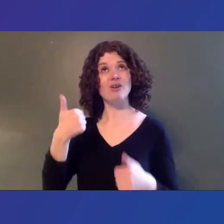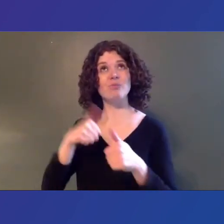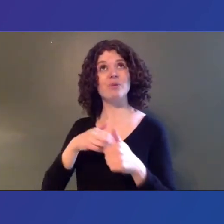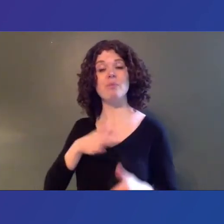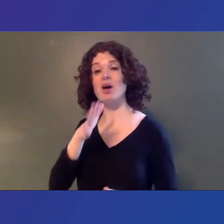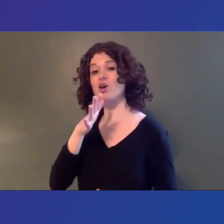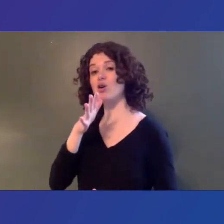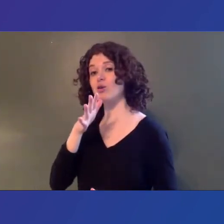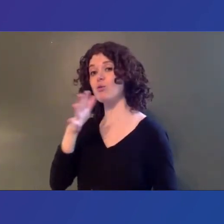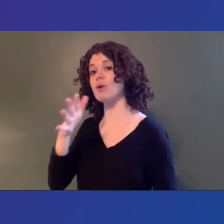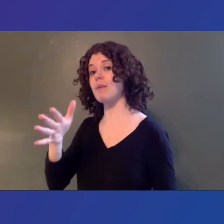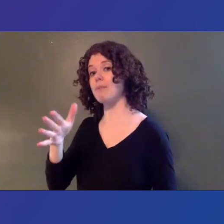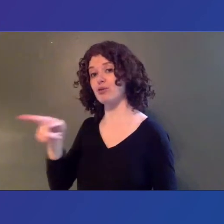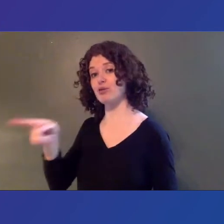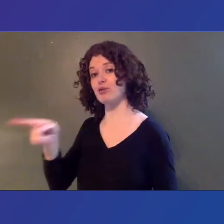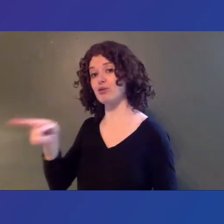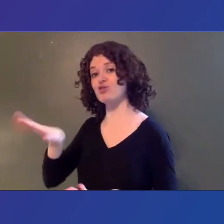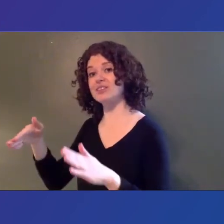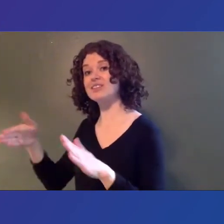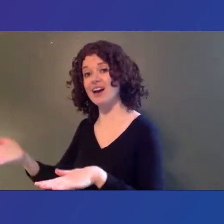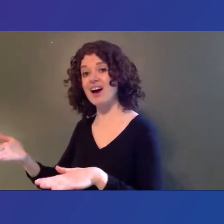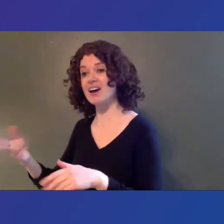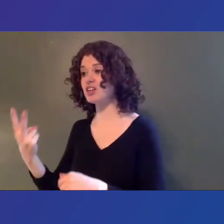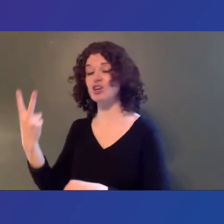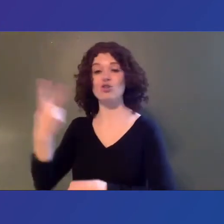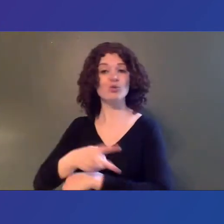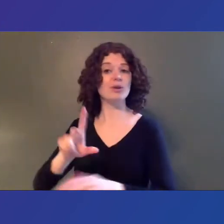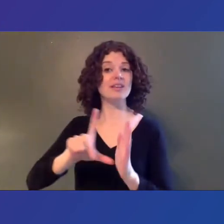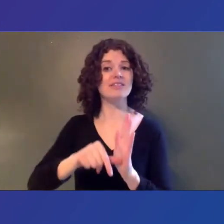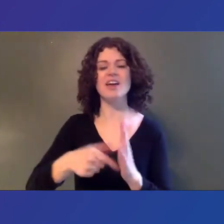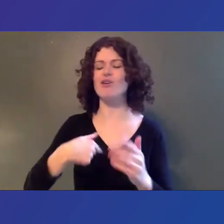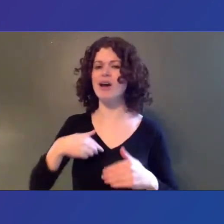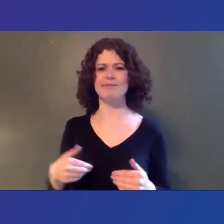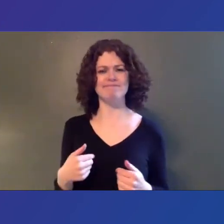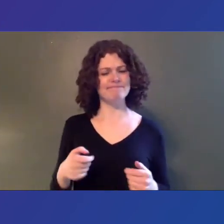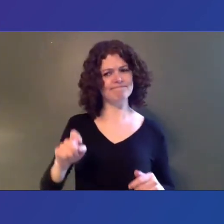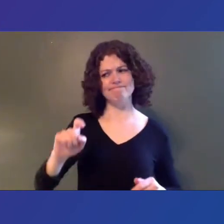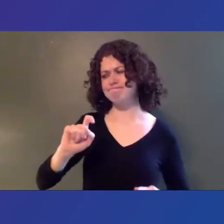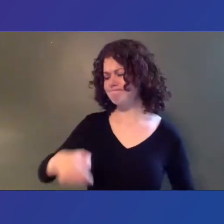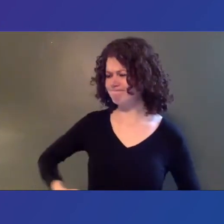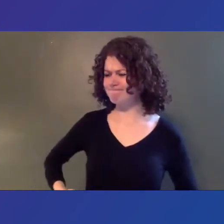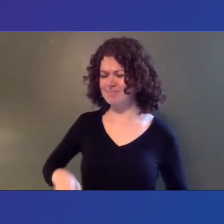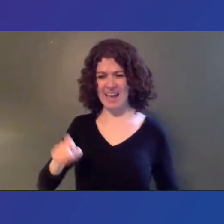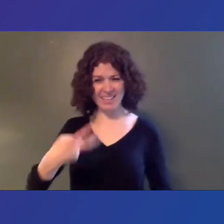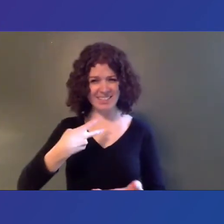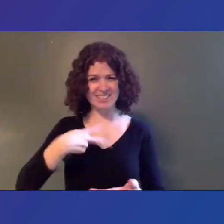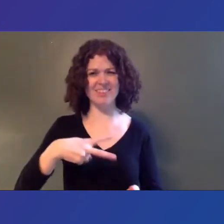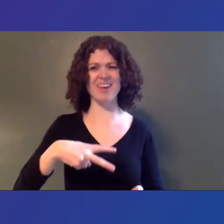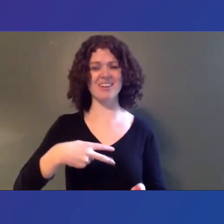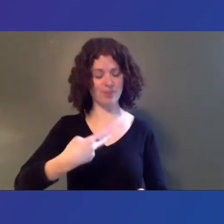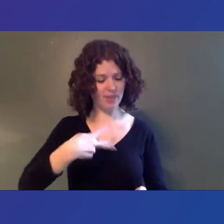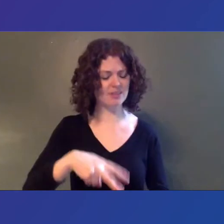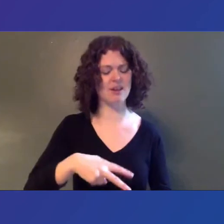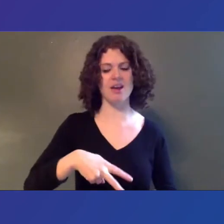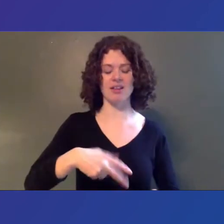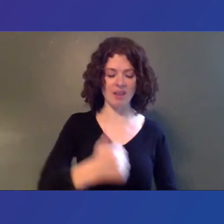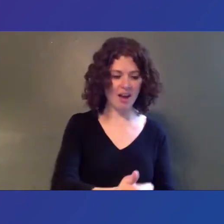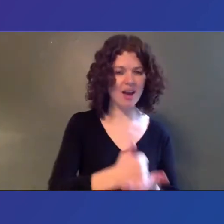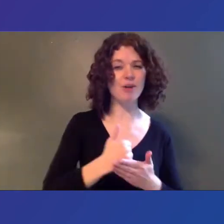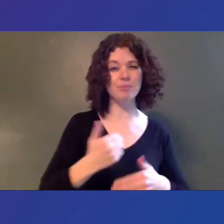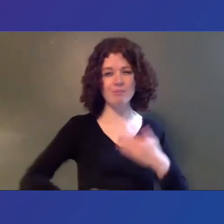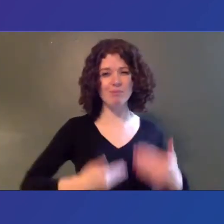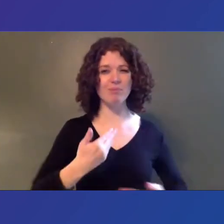And then I said, I need to go dance. And then that lifted my spirit, being tied to my art form and engaging with it to help me process the loss of my